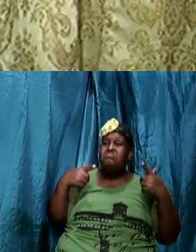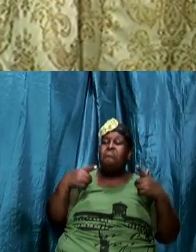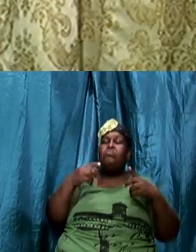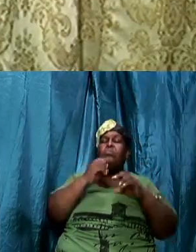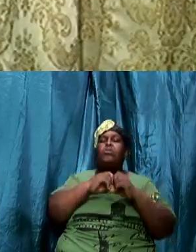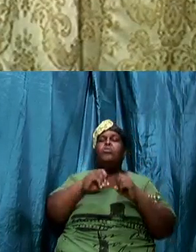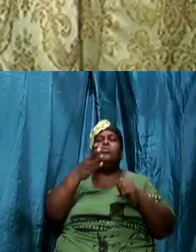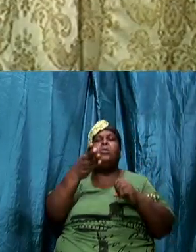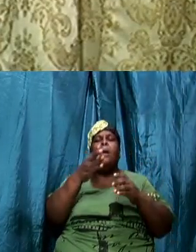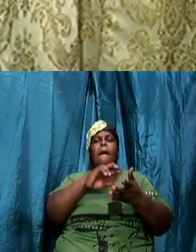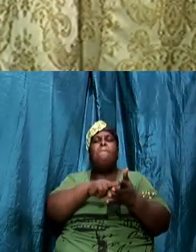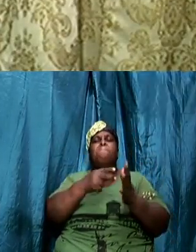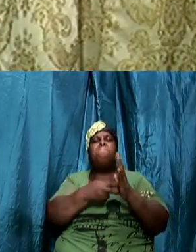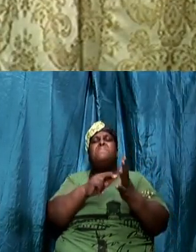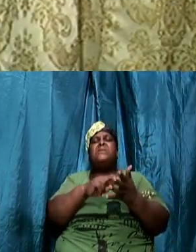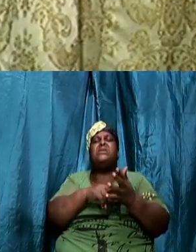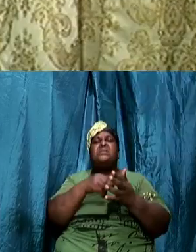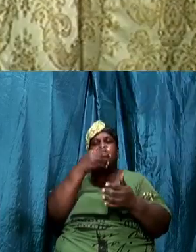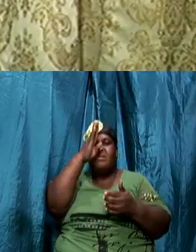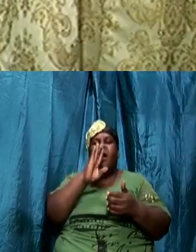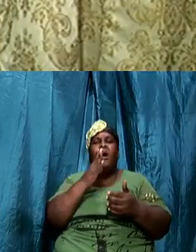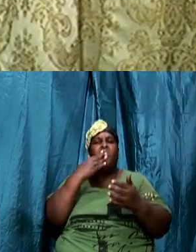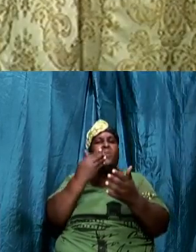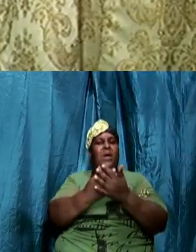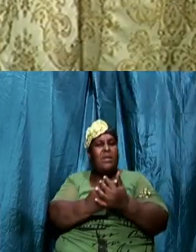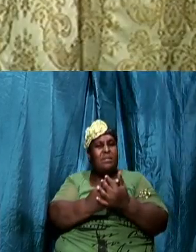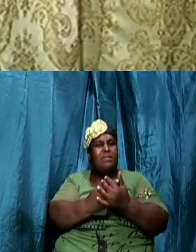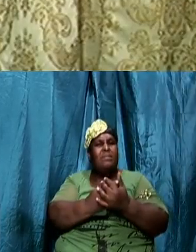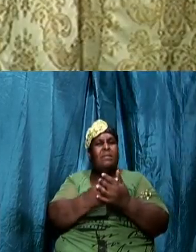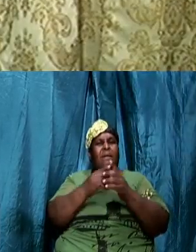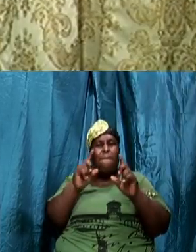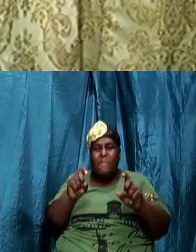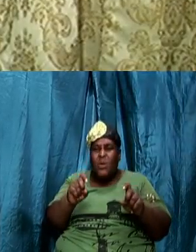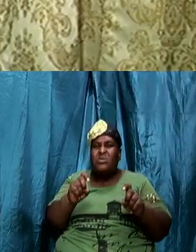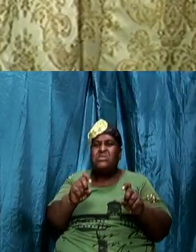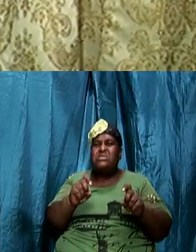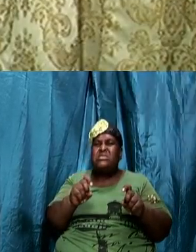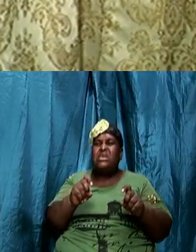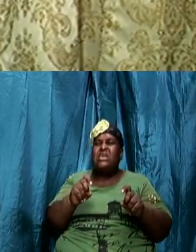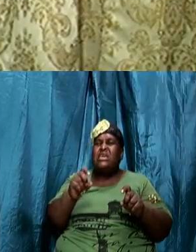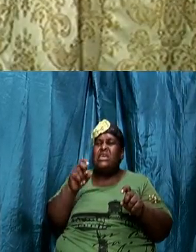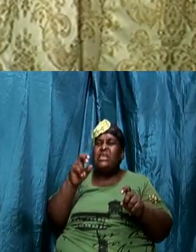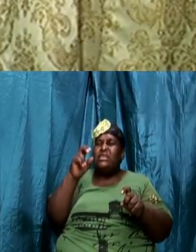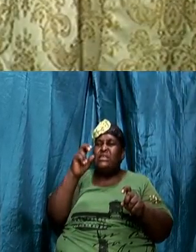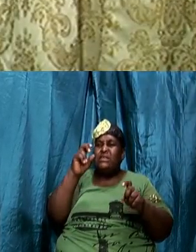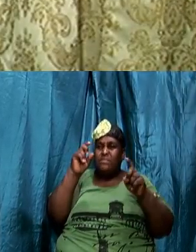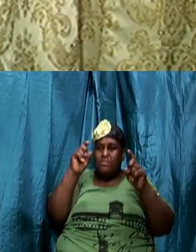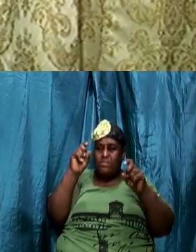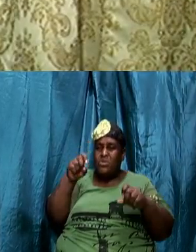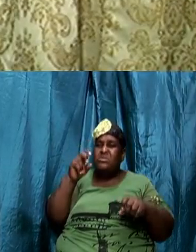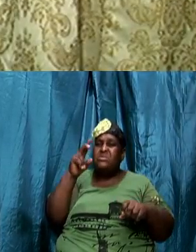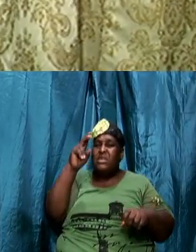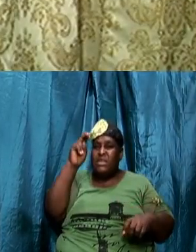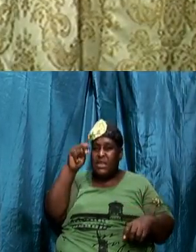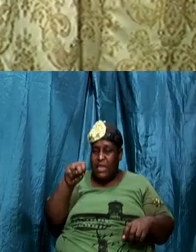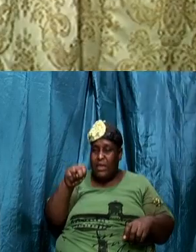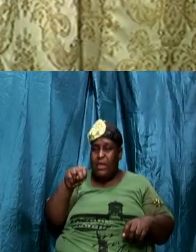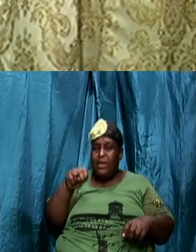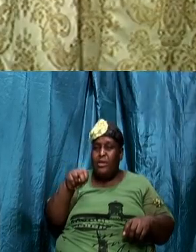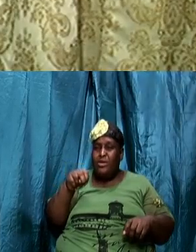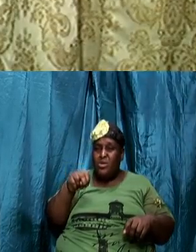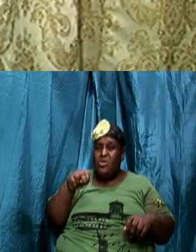Those that mean God well must now become radical and get in the word and walk in the word. Your